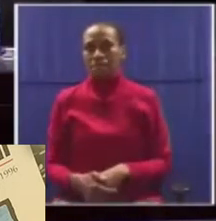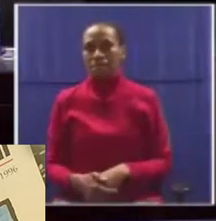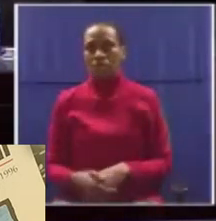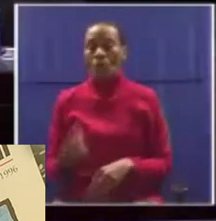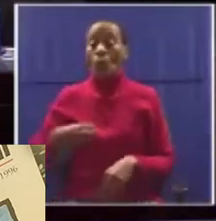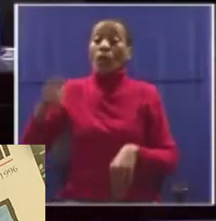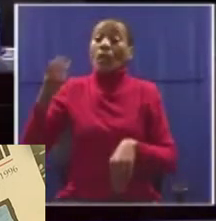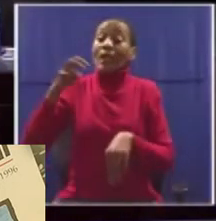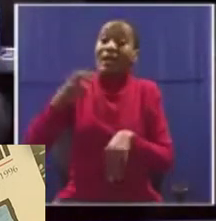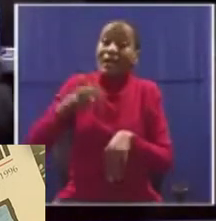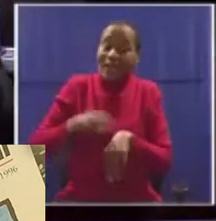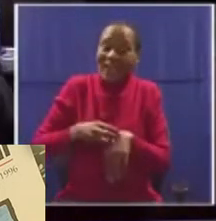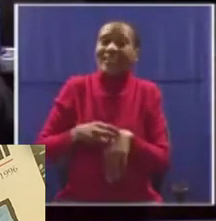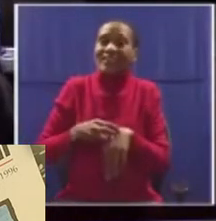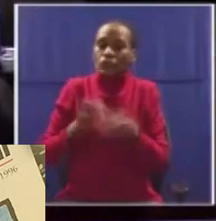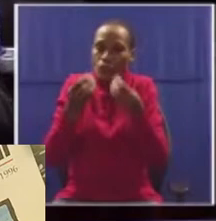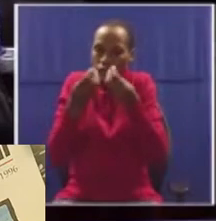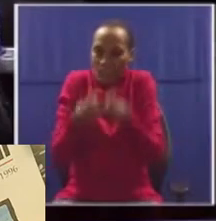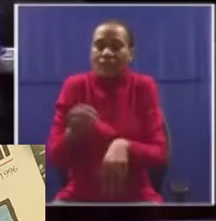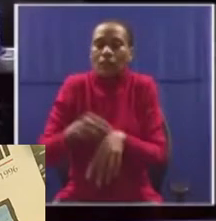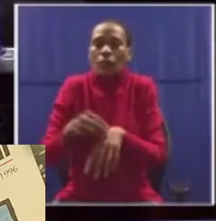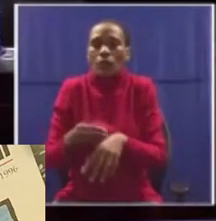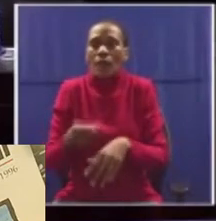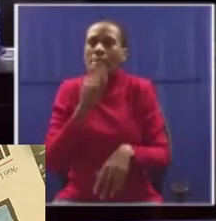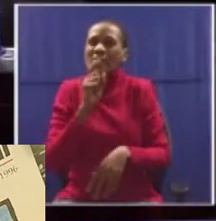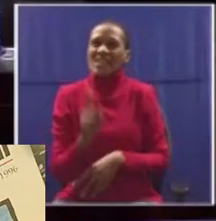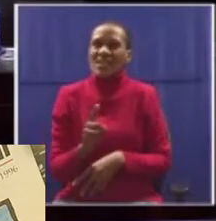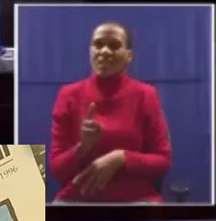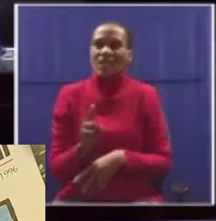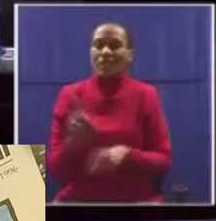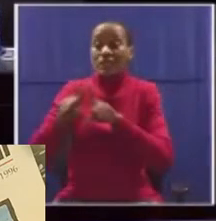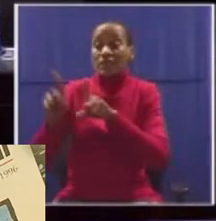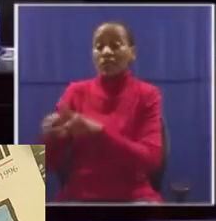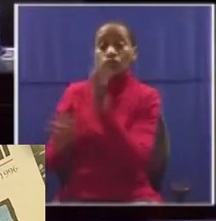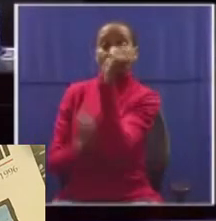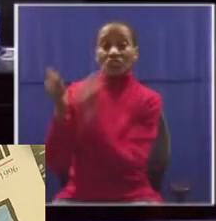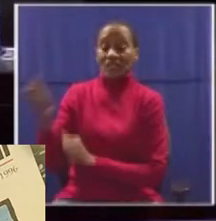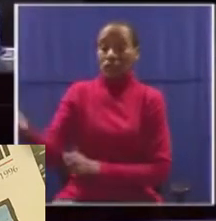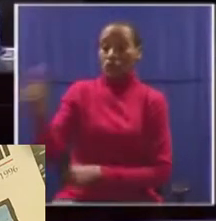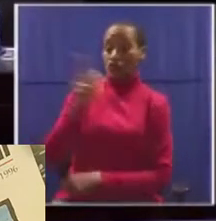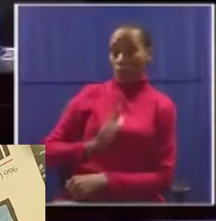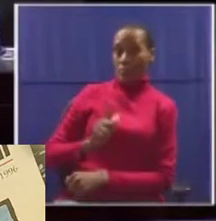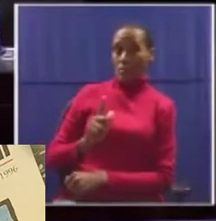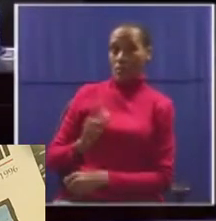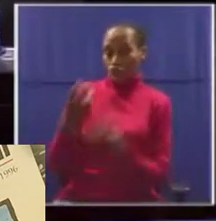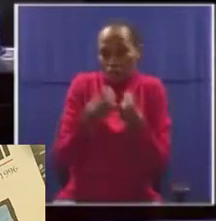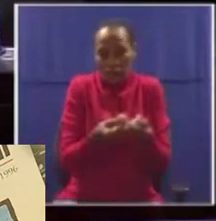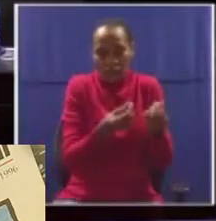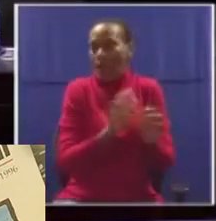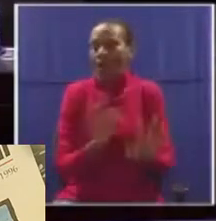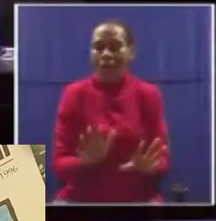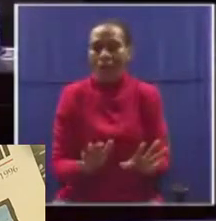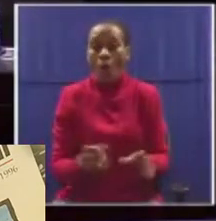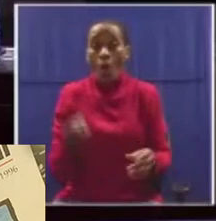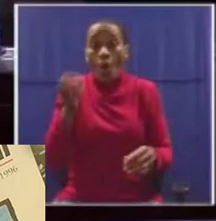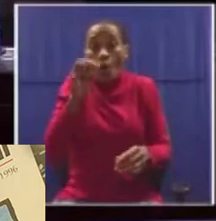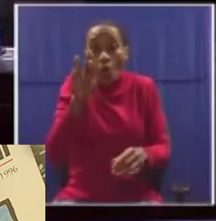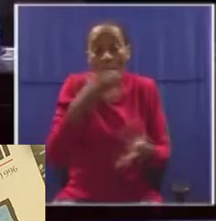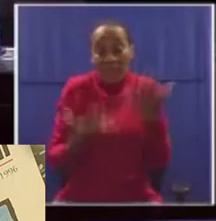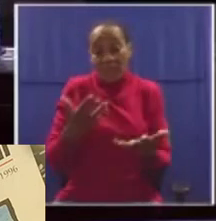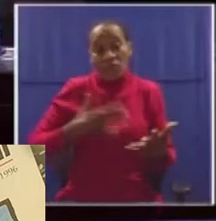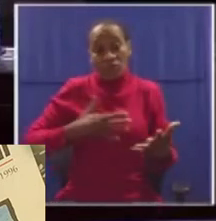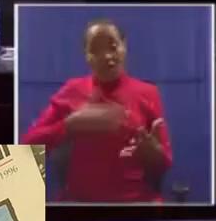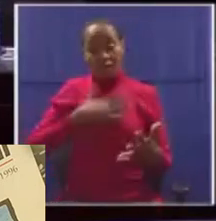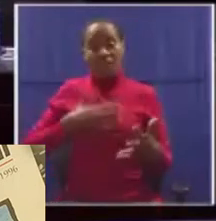we need to fix this not because fataf tells us to do it or because it is embarrassing that we are greatly